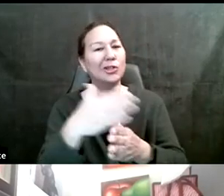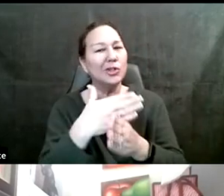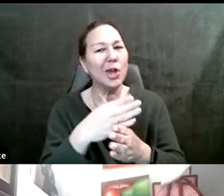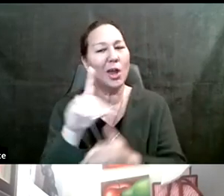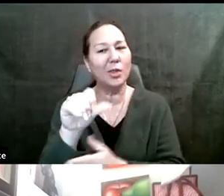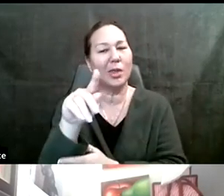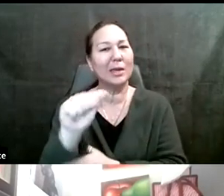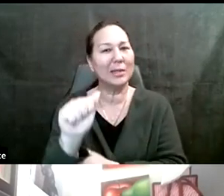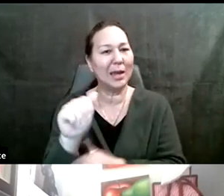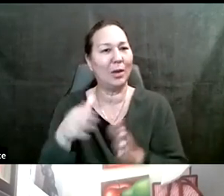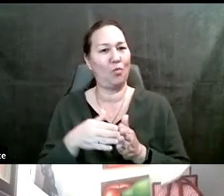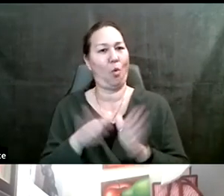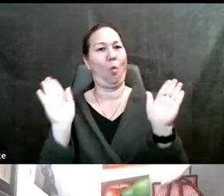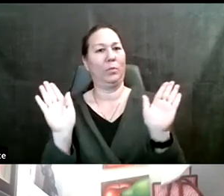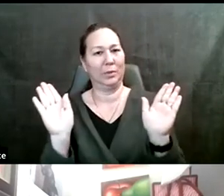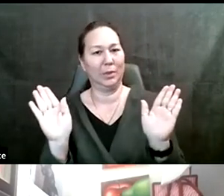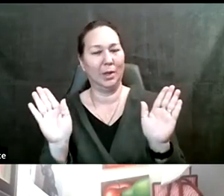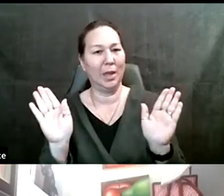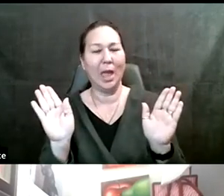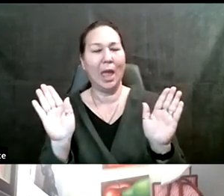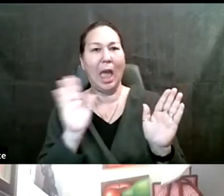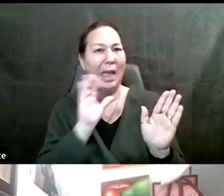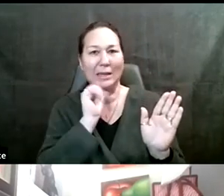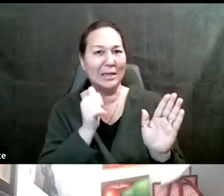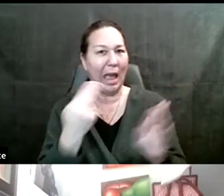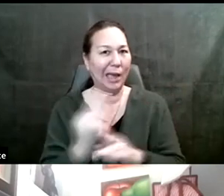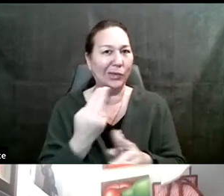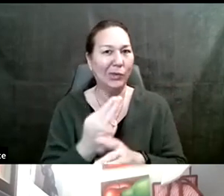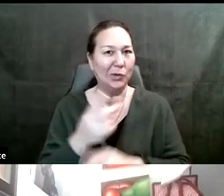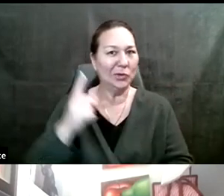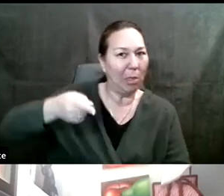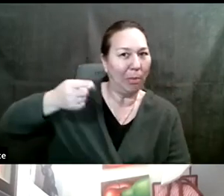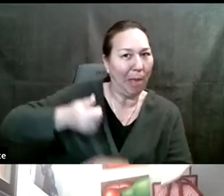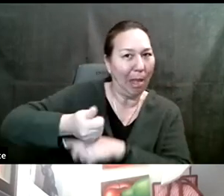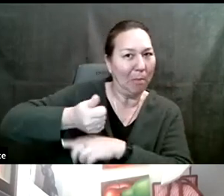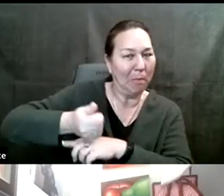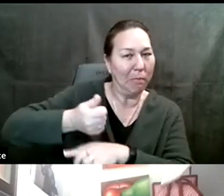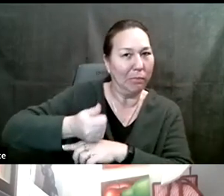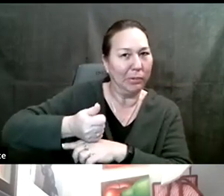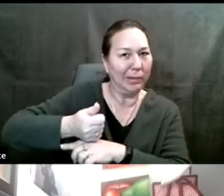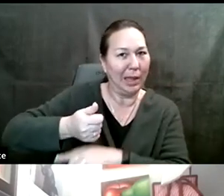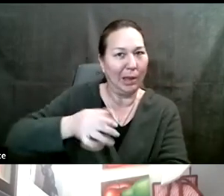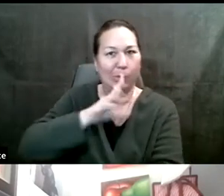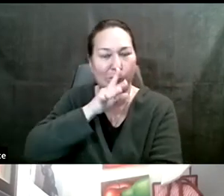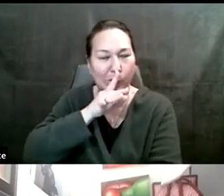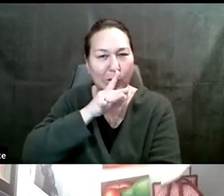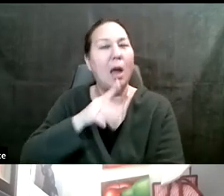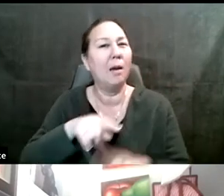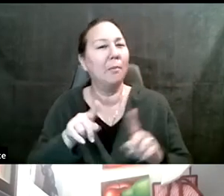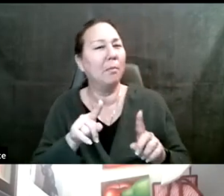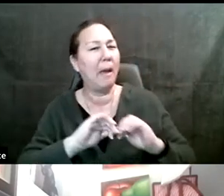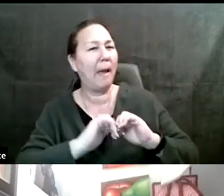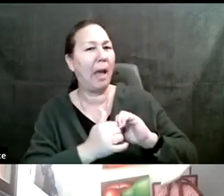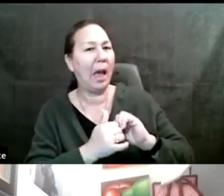avoid that accusatory tone right like trying to understand what the the family is going through and helping to find common ground